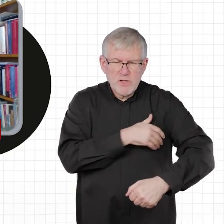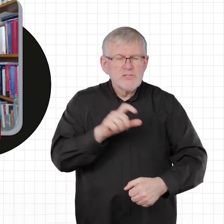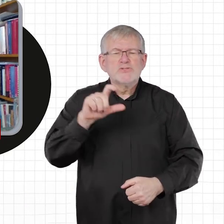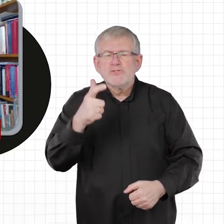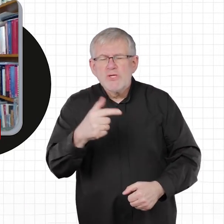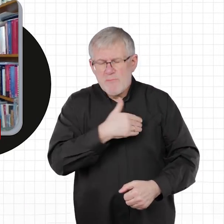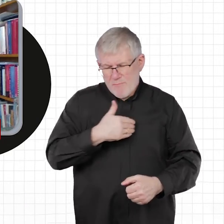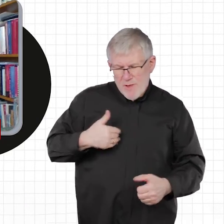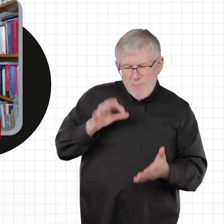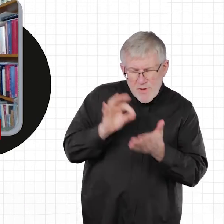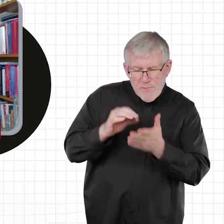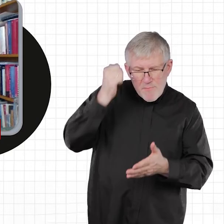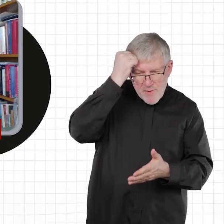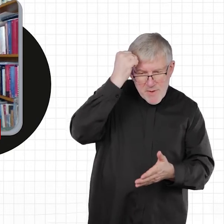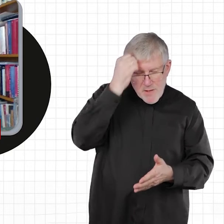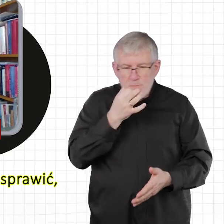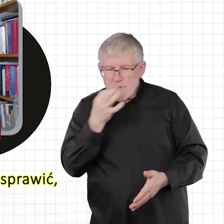Kolla, if you start with the schools.